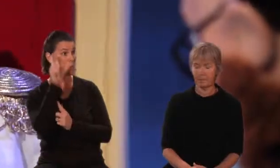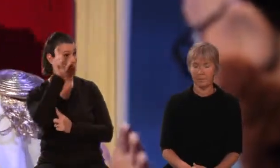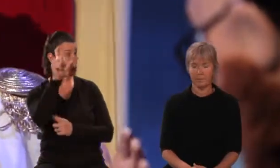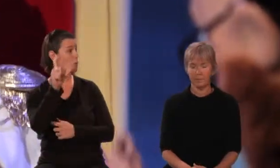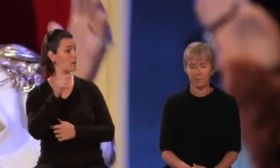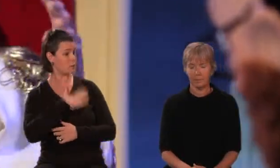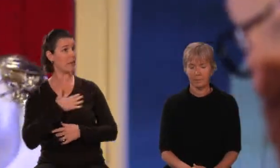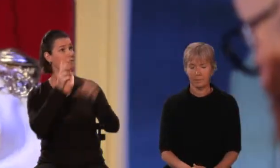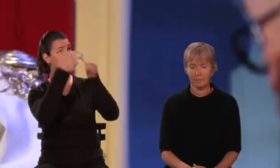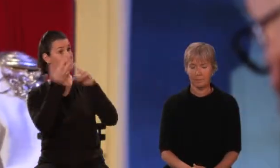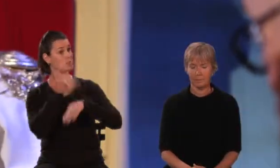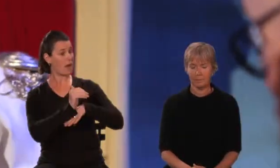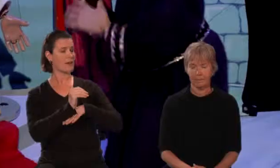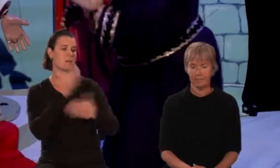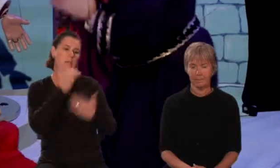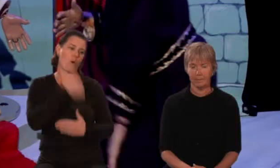tonight, tomorrow at the latest.